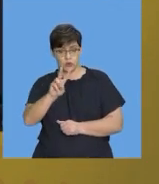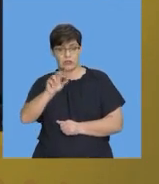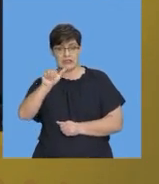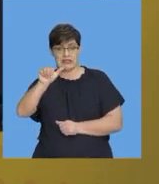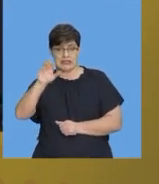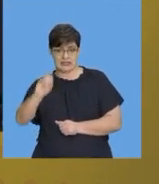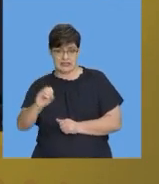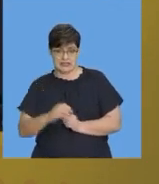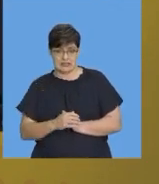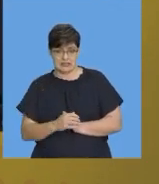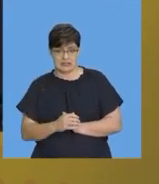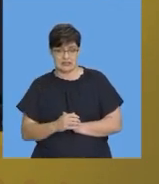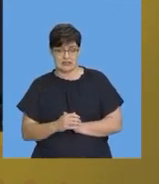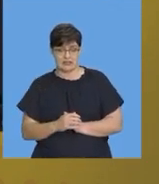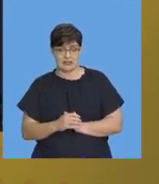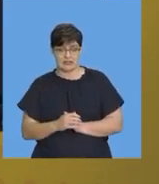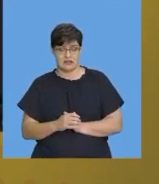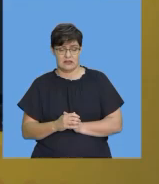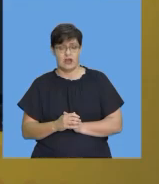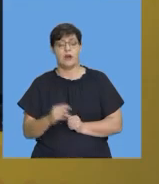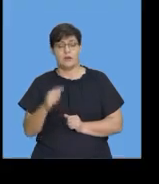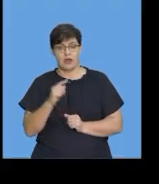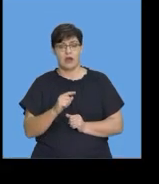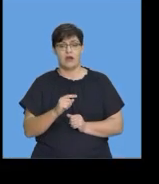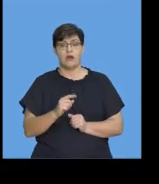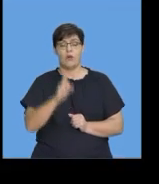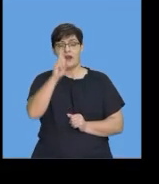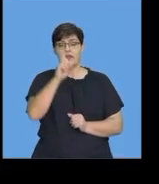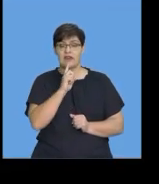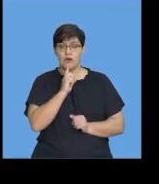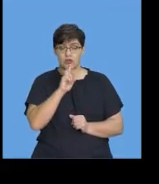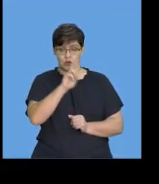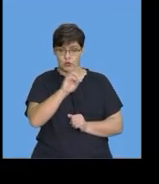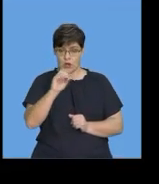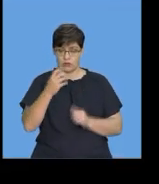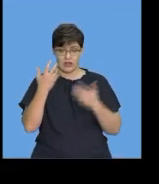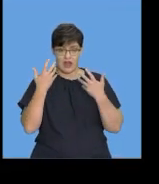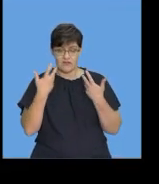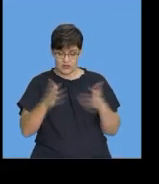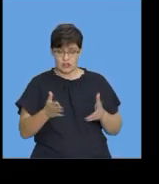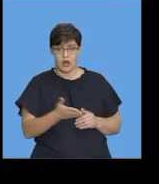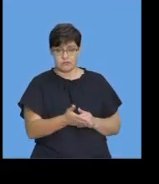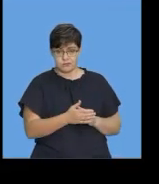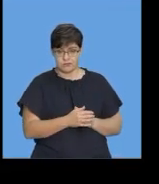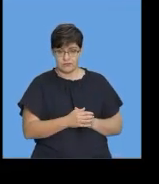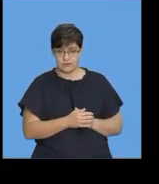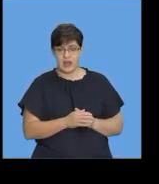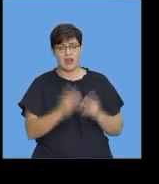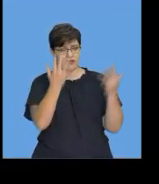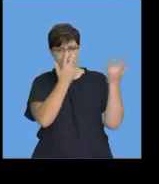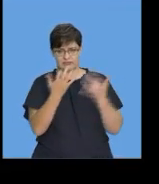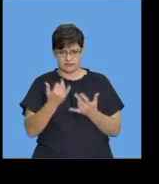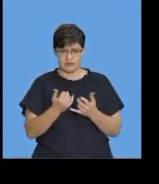1,260. I've accounted for 1,200 units. Obviously, if you do the maths,